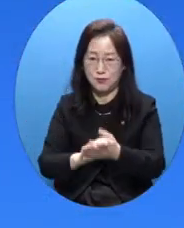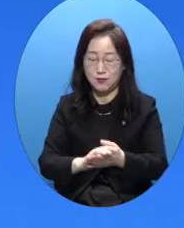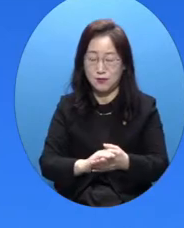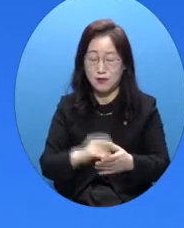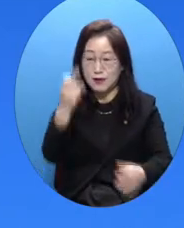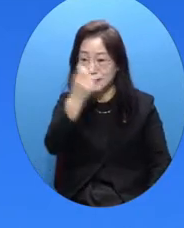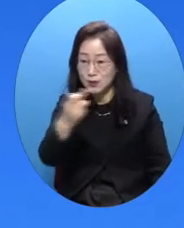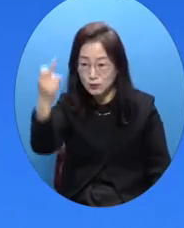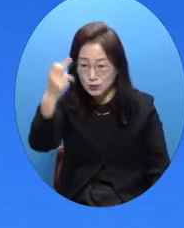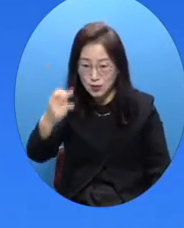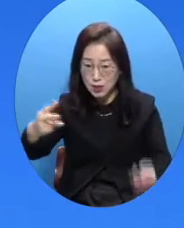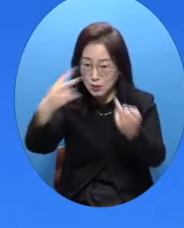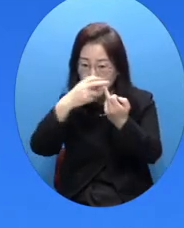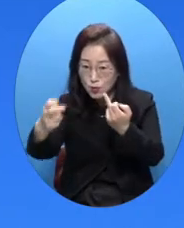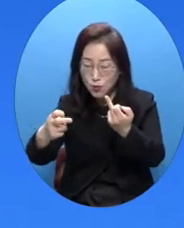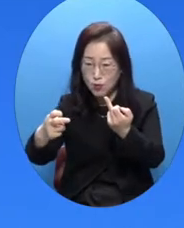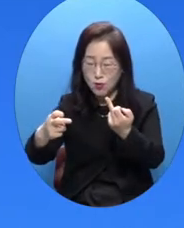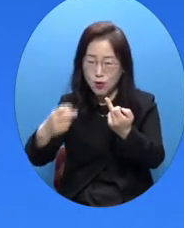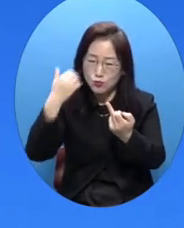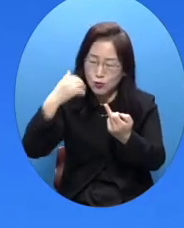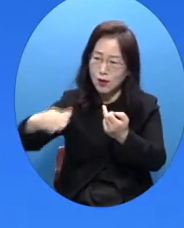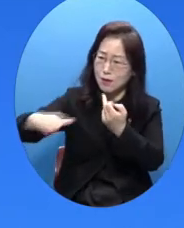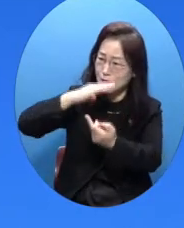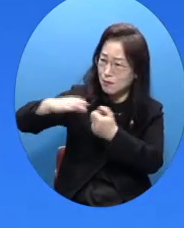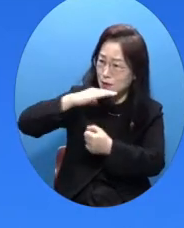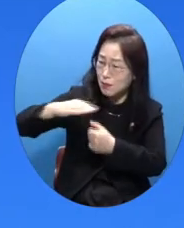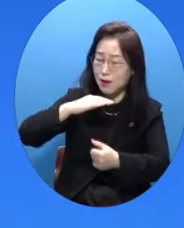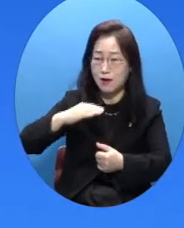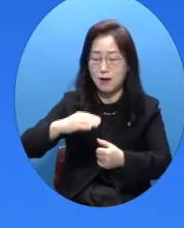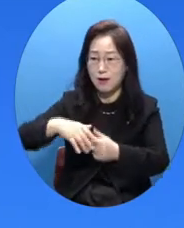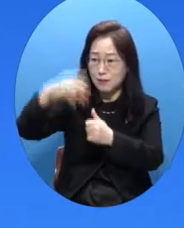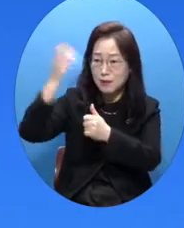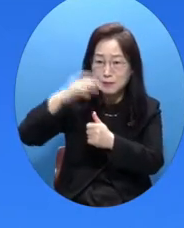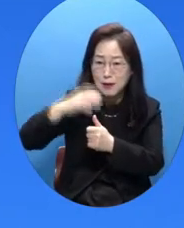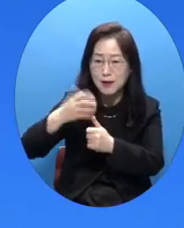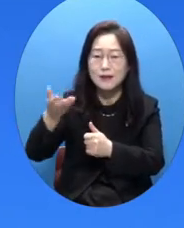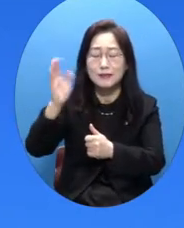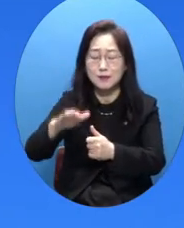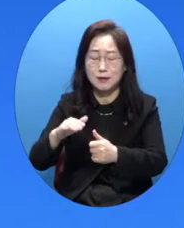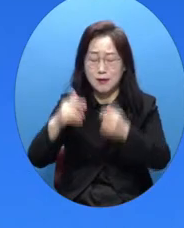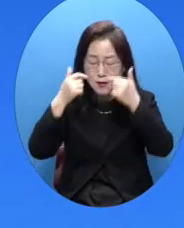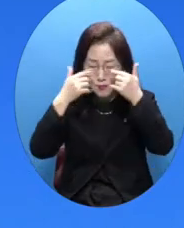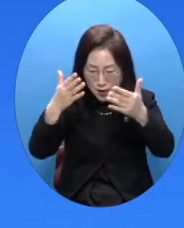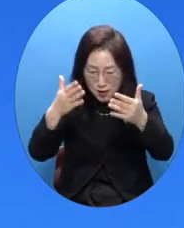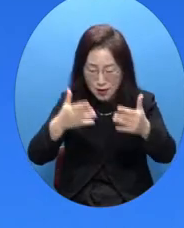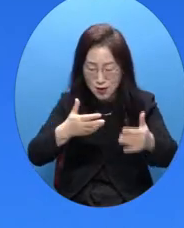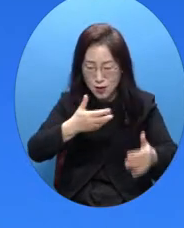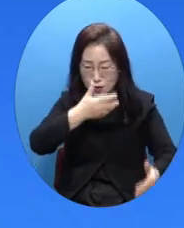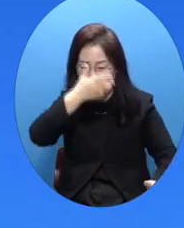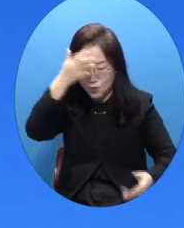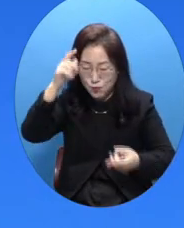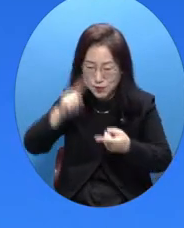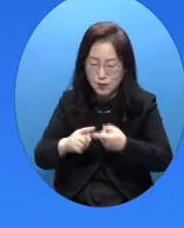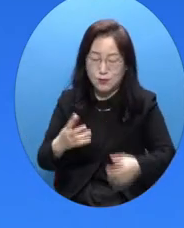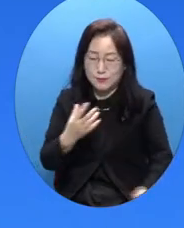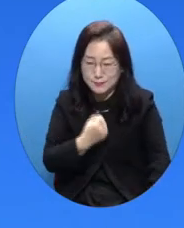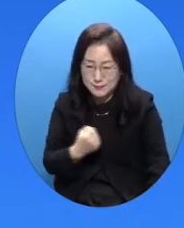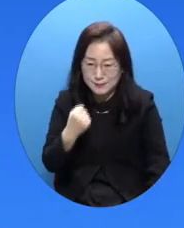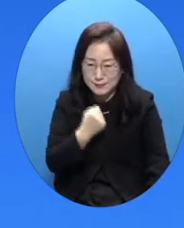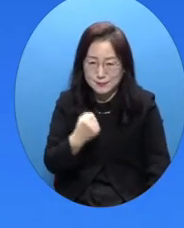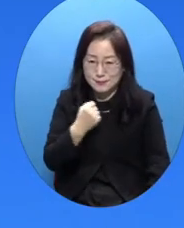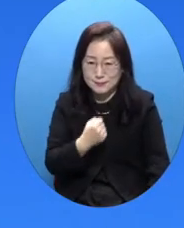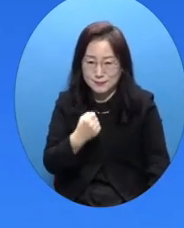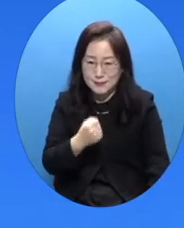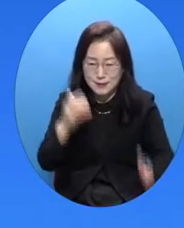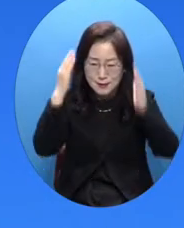all the more even people surround you around you that try to shake you you must hold